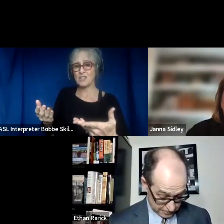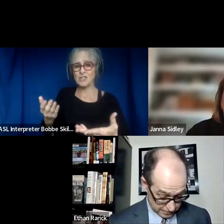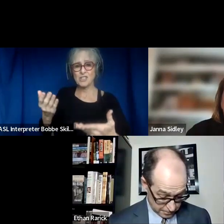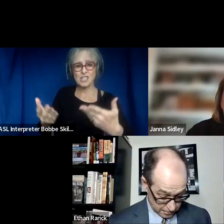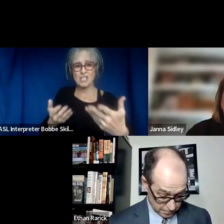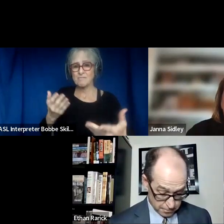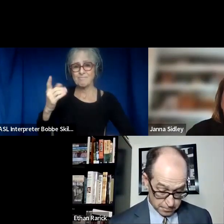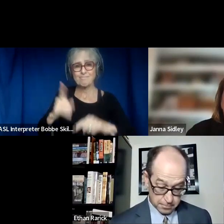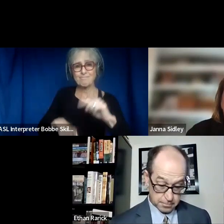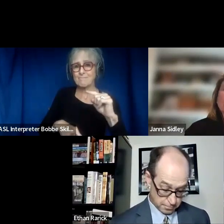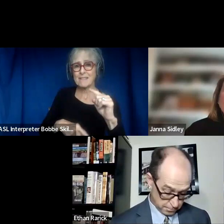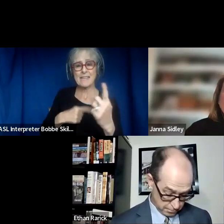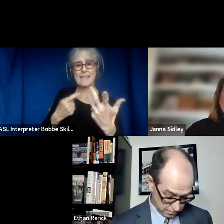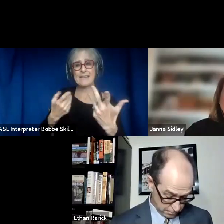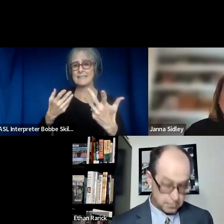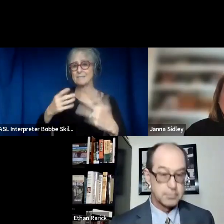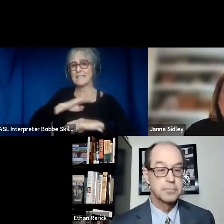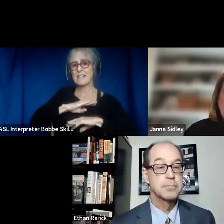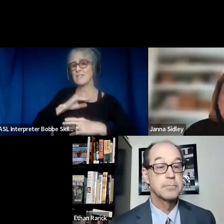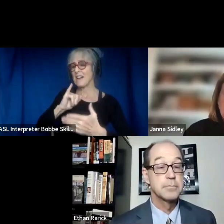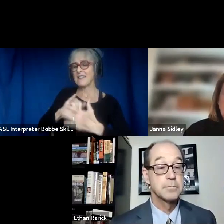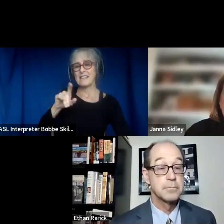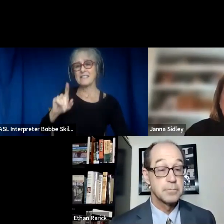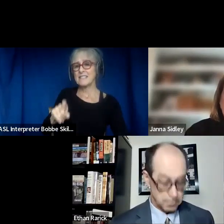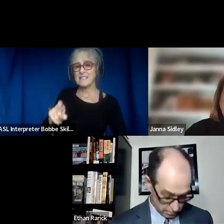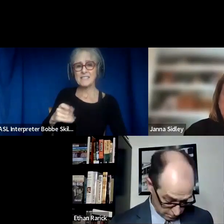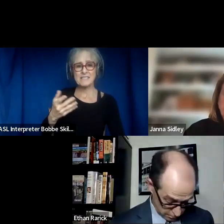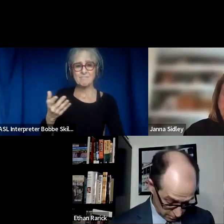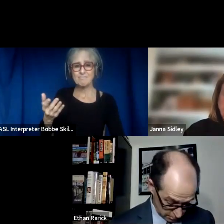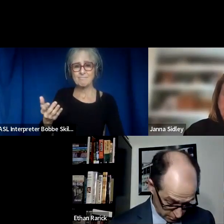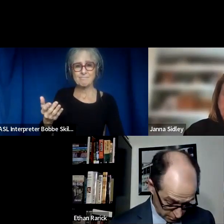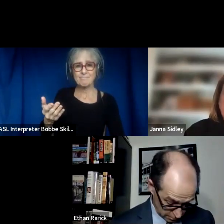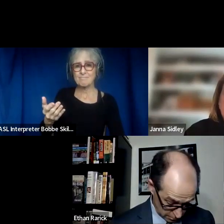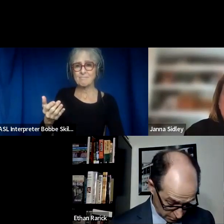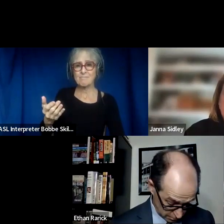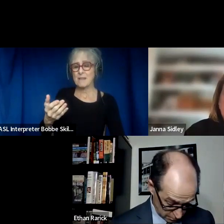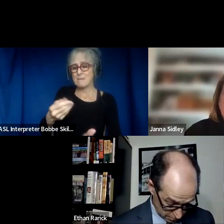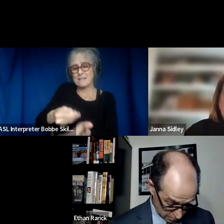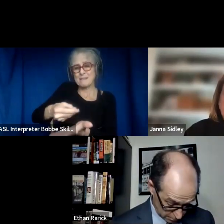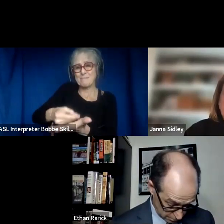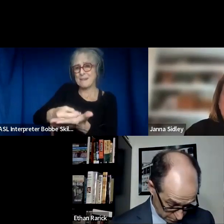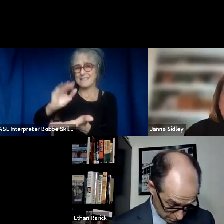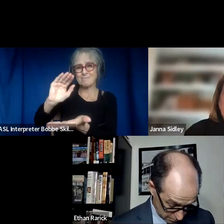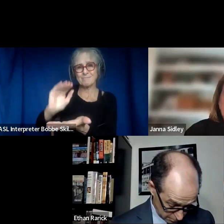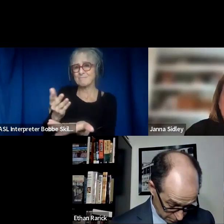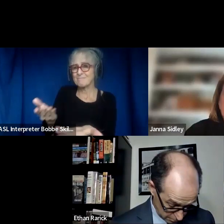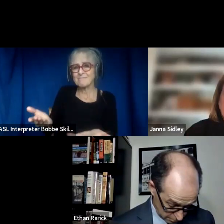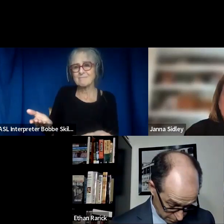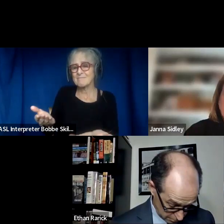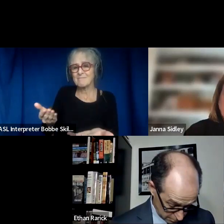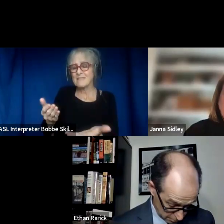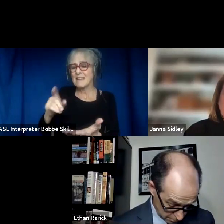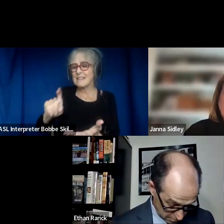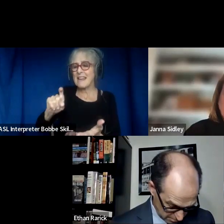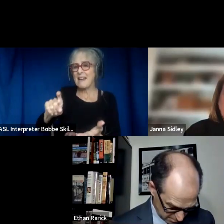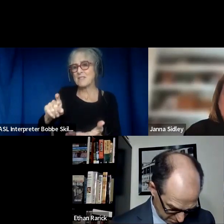are unable to meet that need because of the wages, and having to wait for the burn study